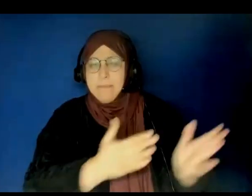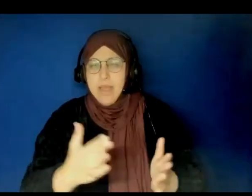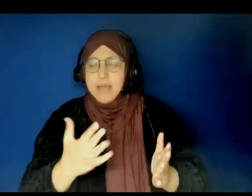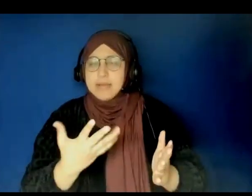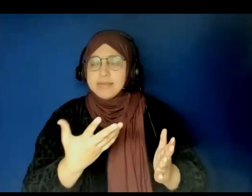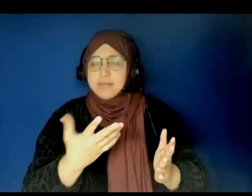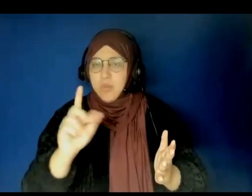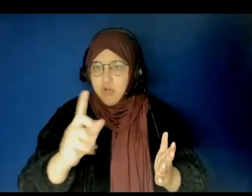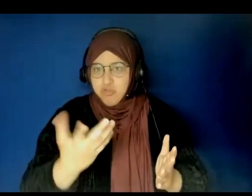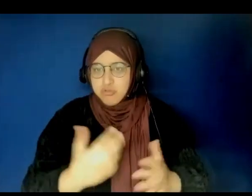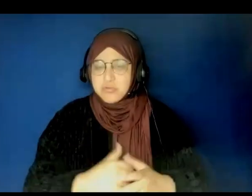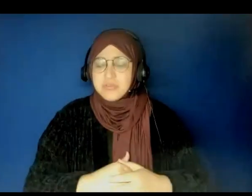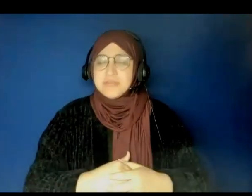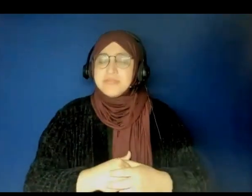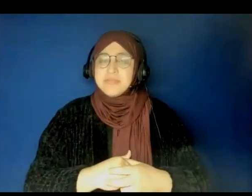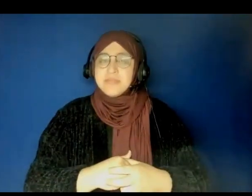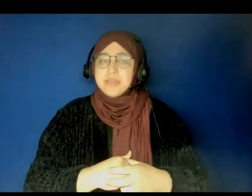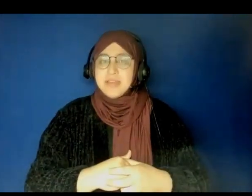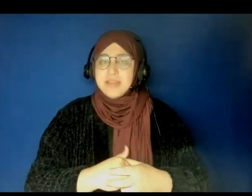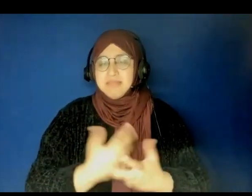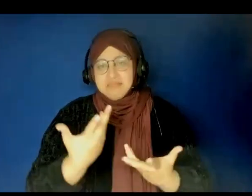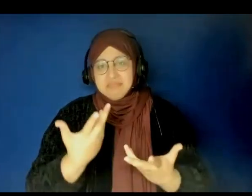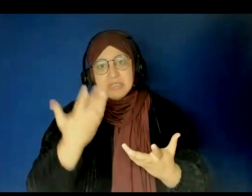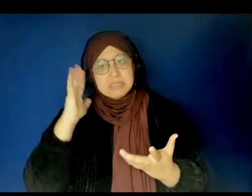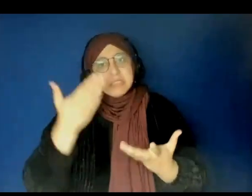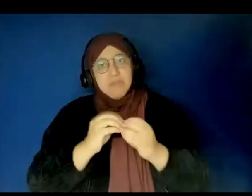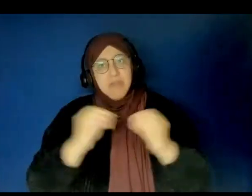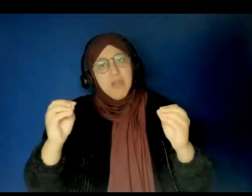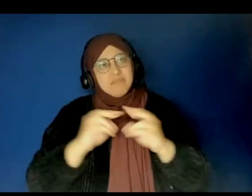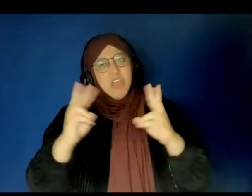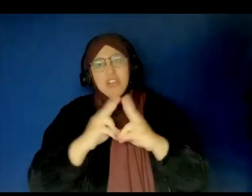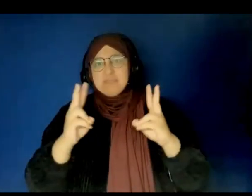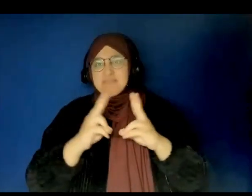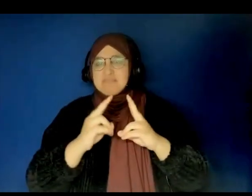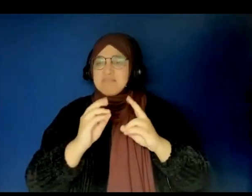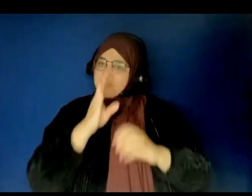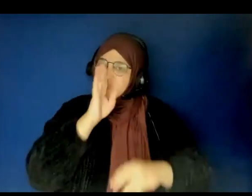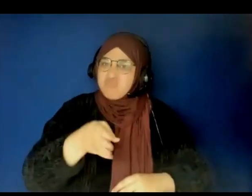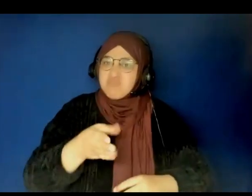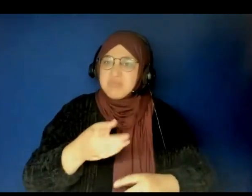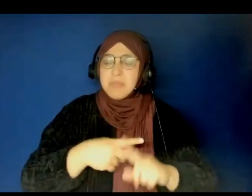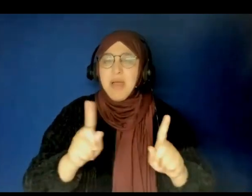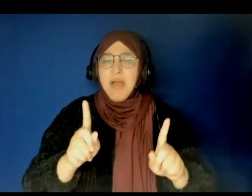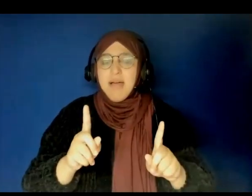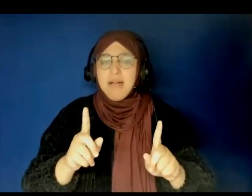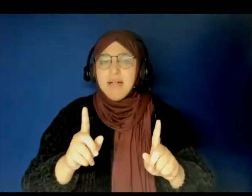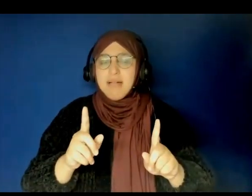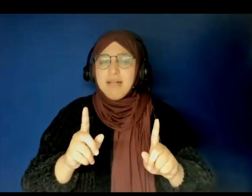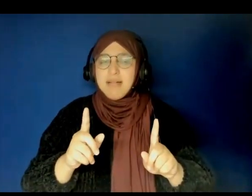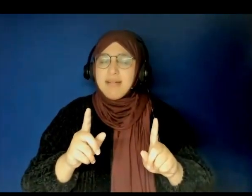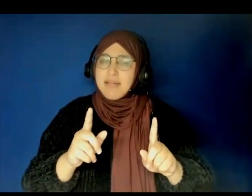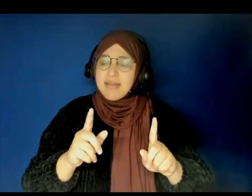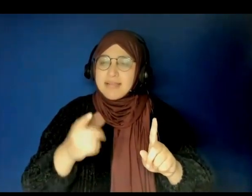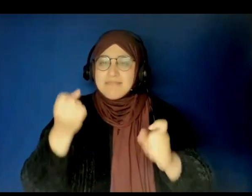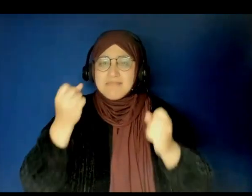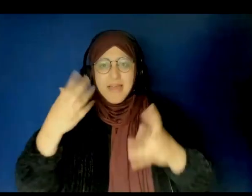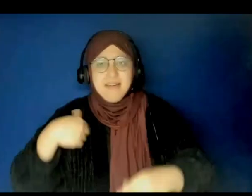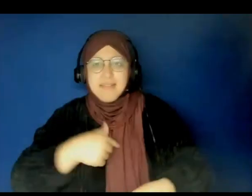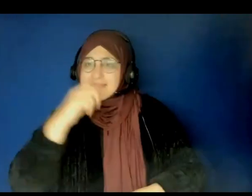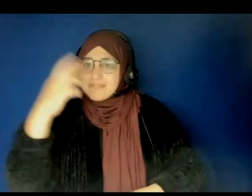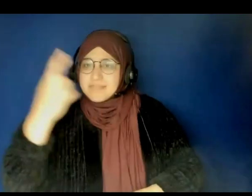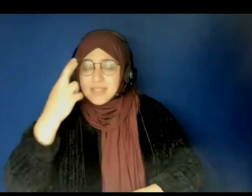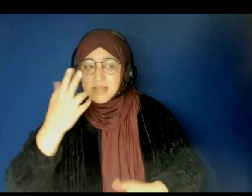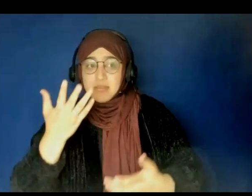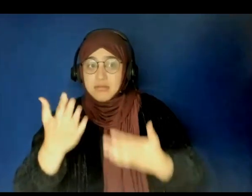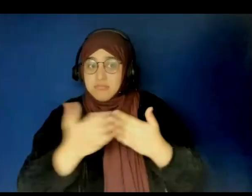uh, given. However, a lot of us don't realize that even if we have no money, even if